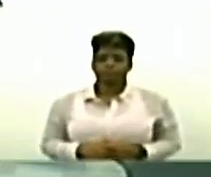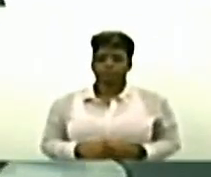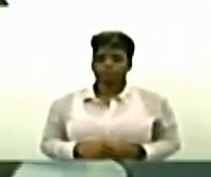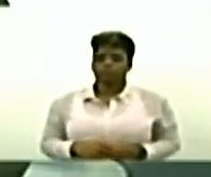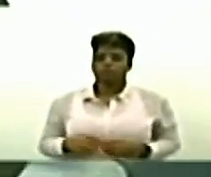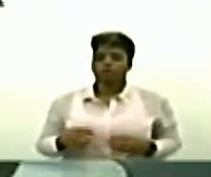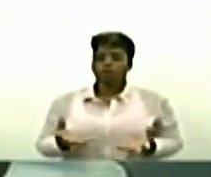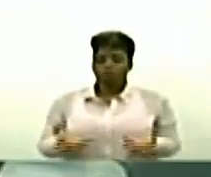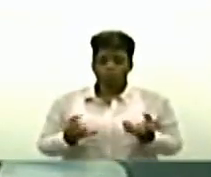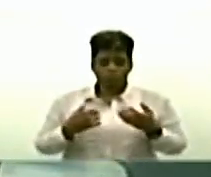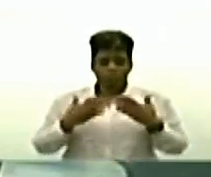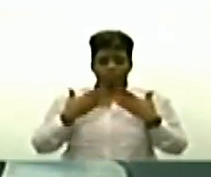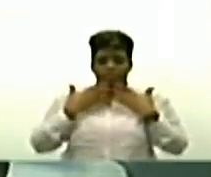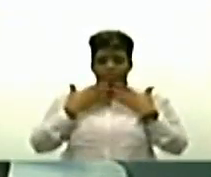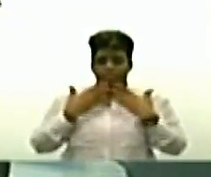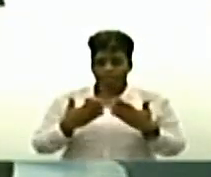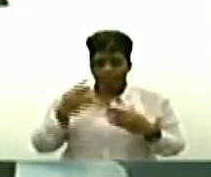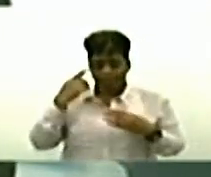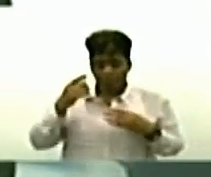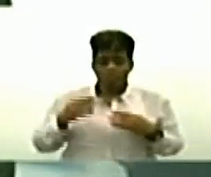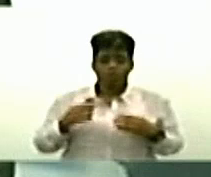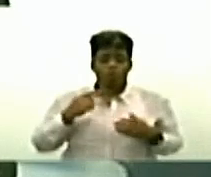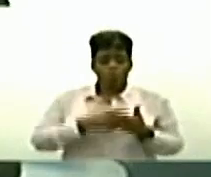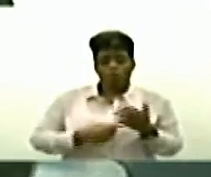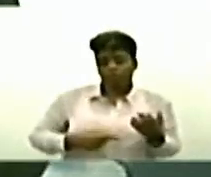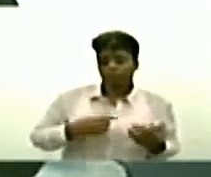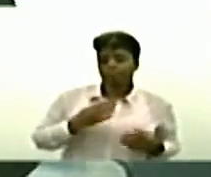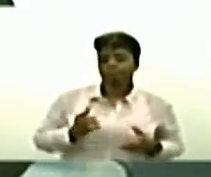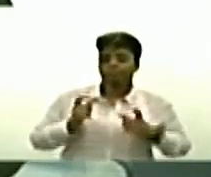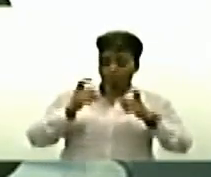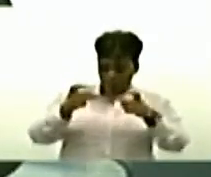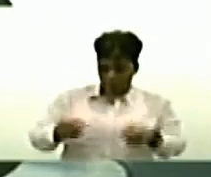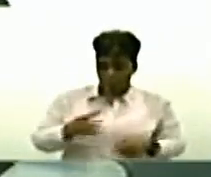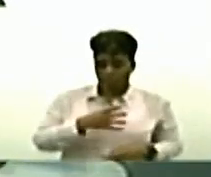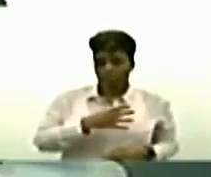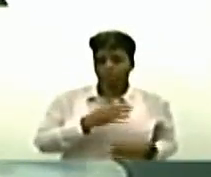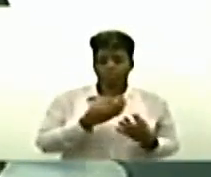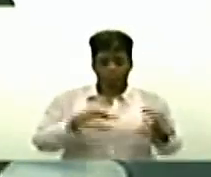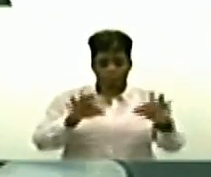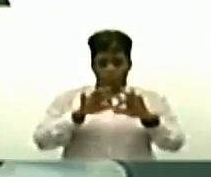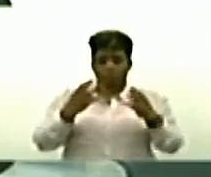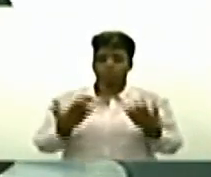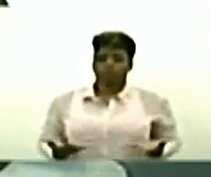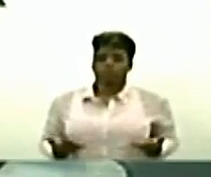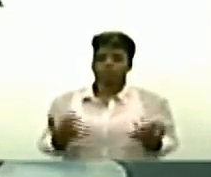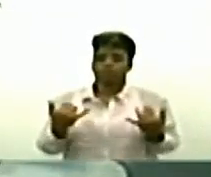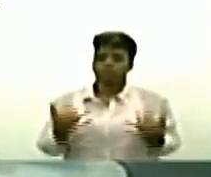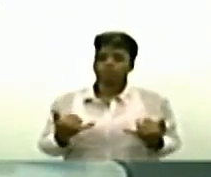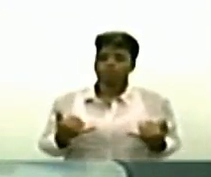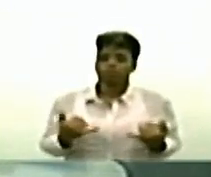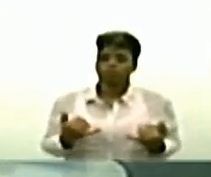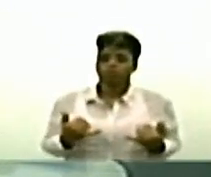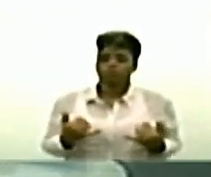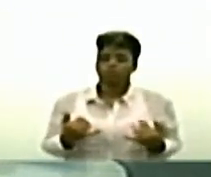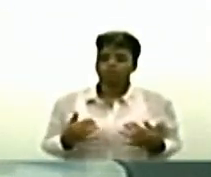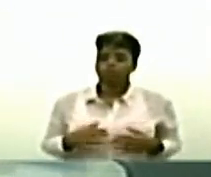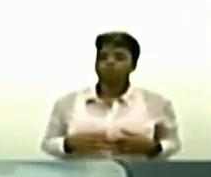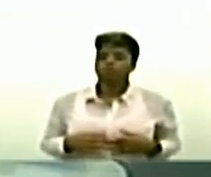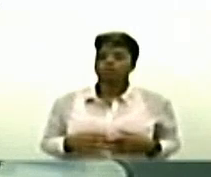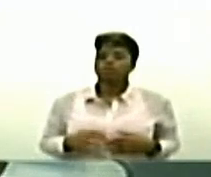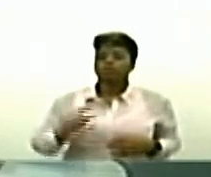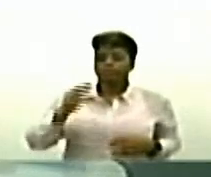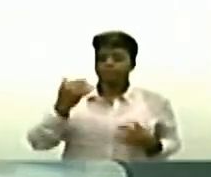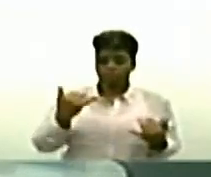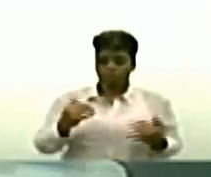really want to thank members for their contribution on this important matter, and just to offer this bill up for second